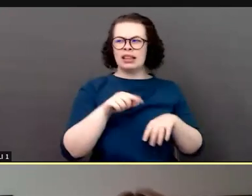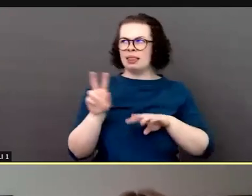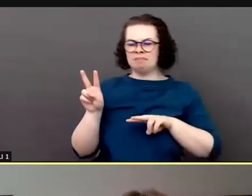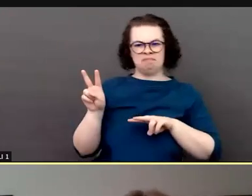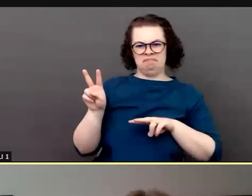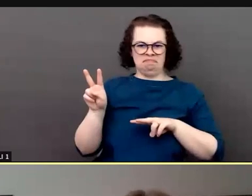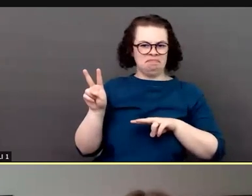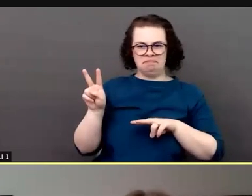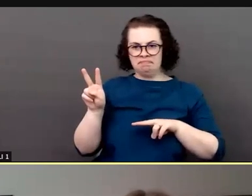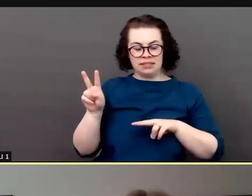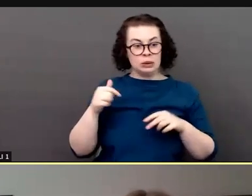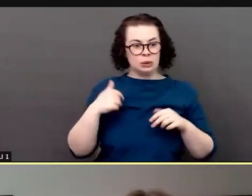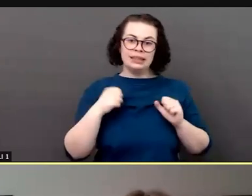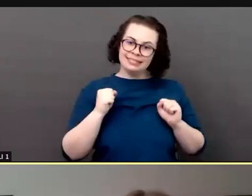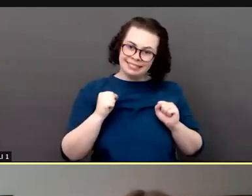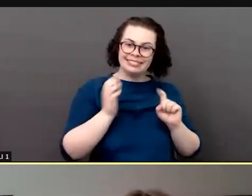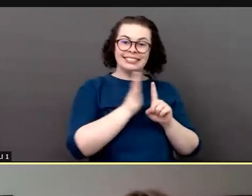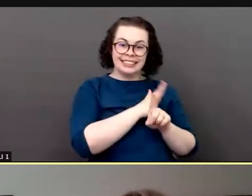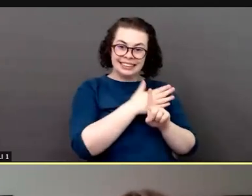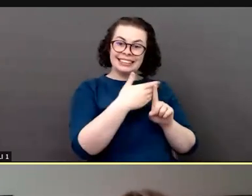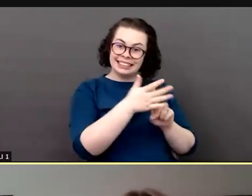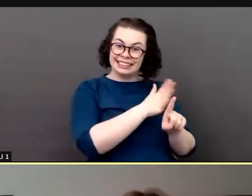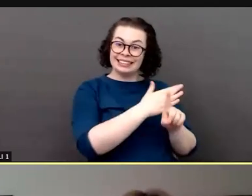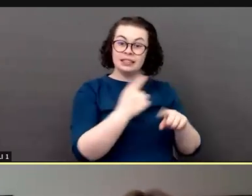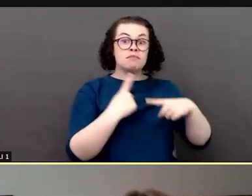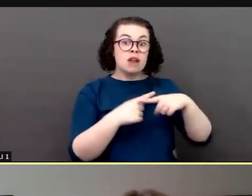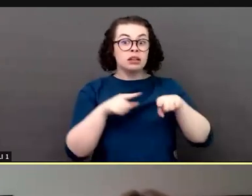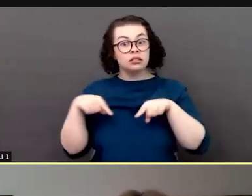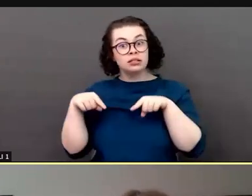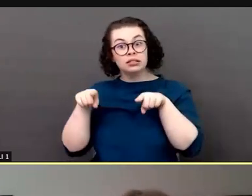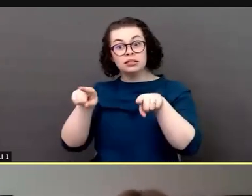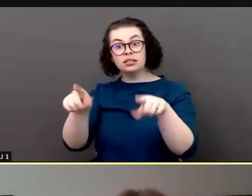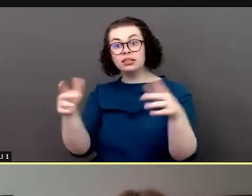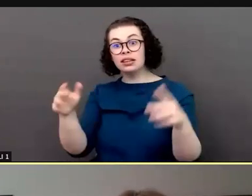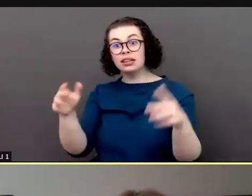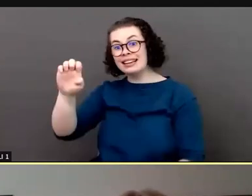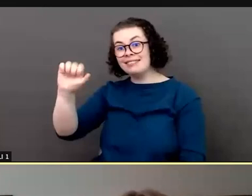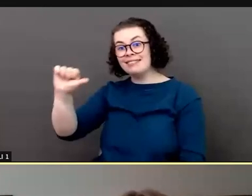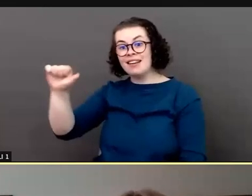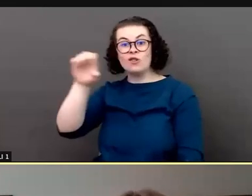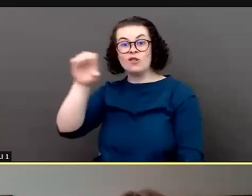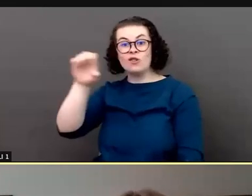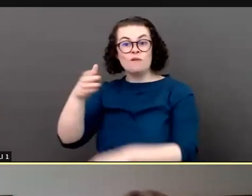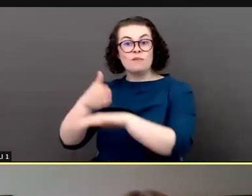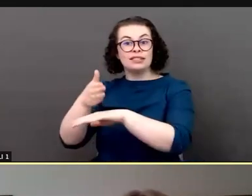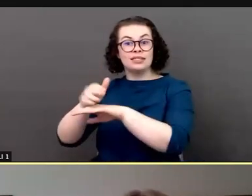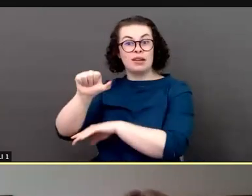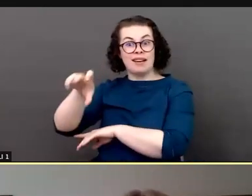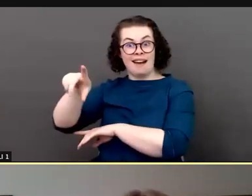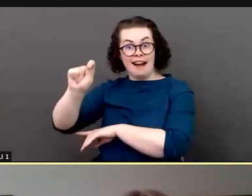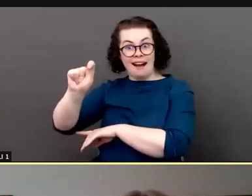the adoption of the Accessibility Act for sure has helped a lot. And those of you who have